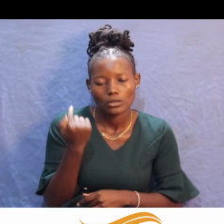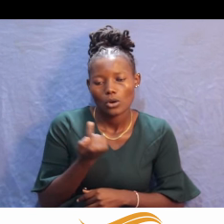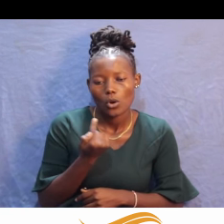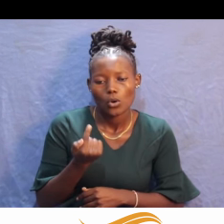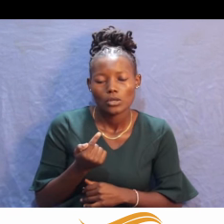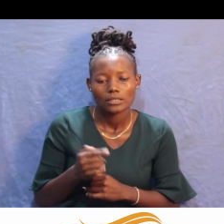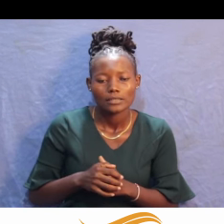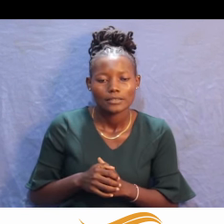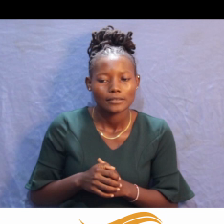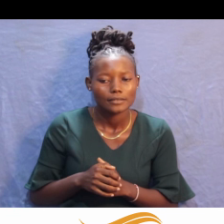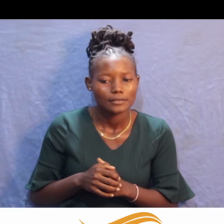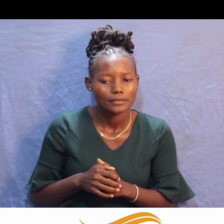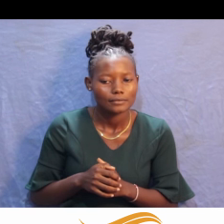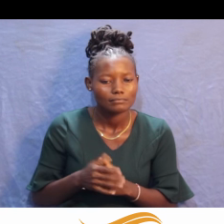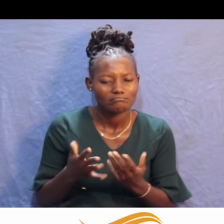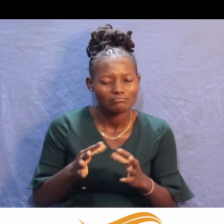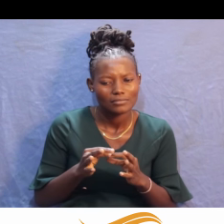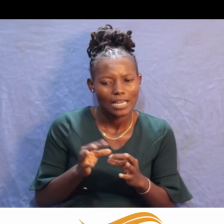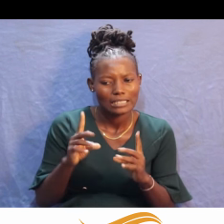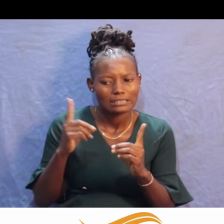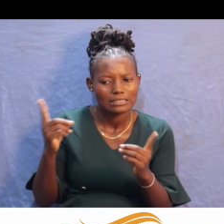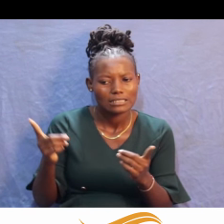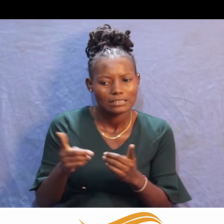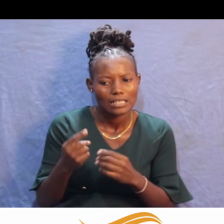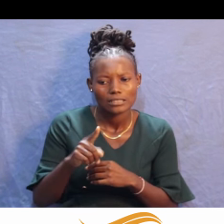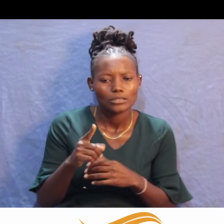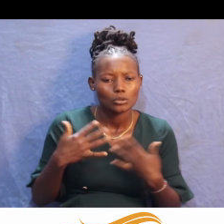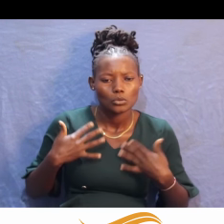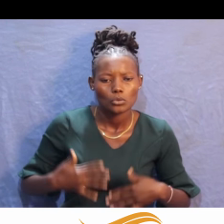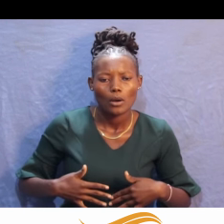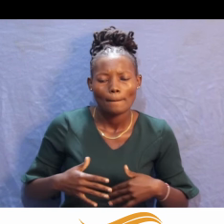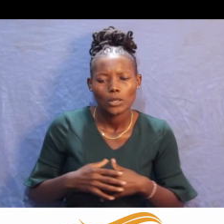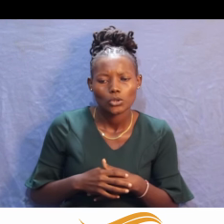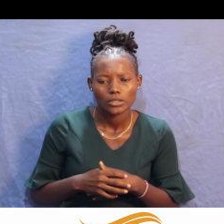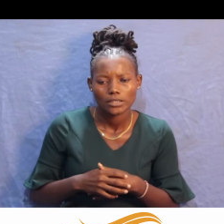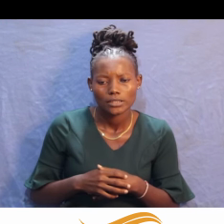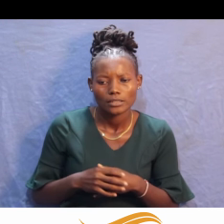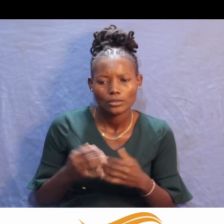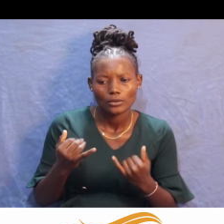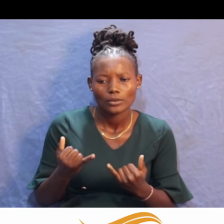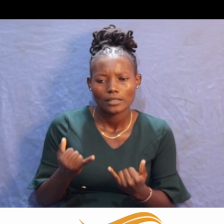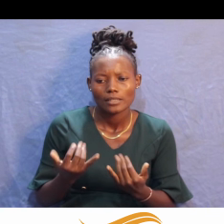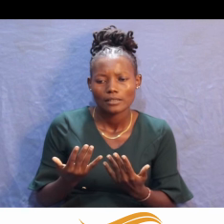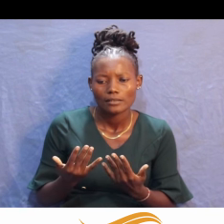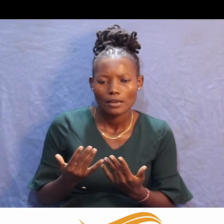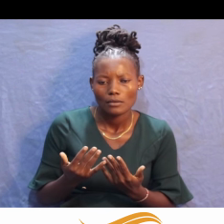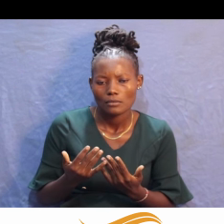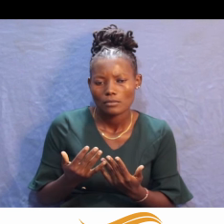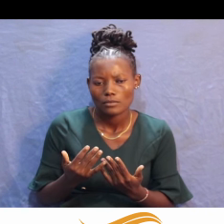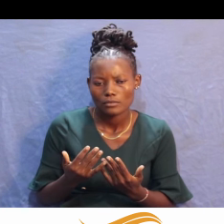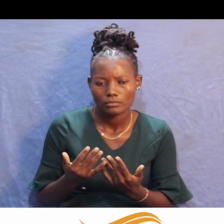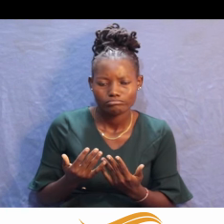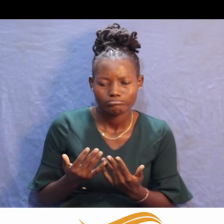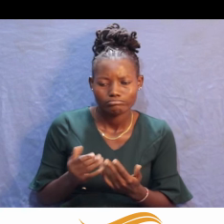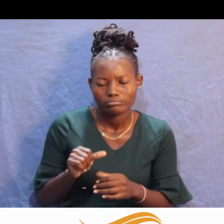I think if many of you have run long distance, you know, your body about mile 19, at least in theory, they say that's pretty well